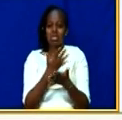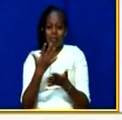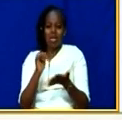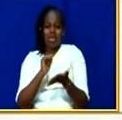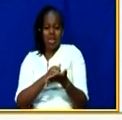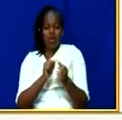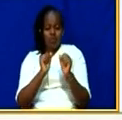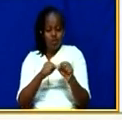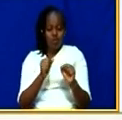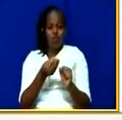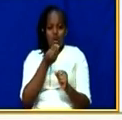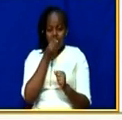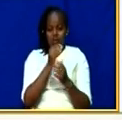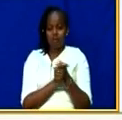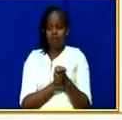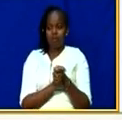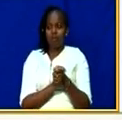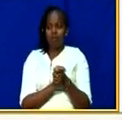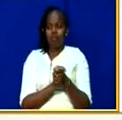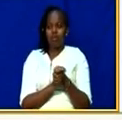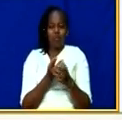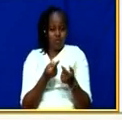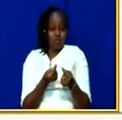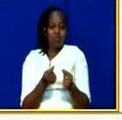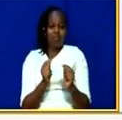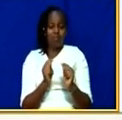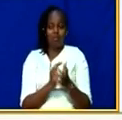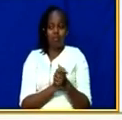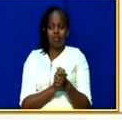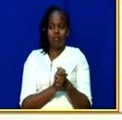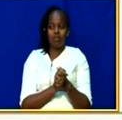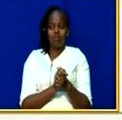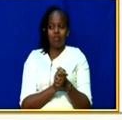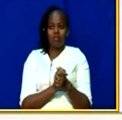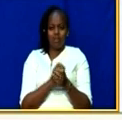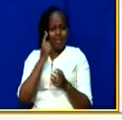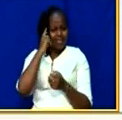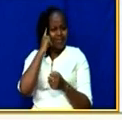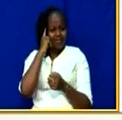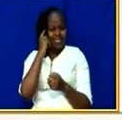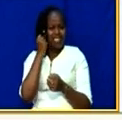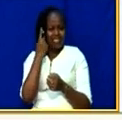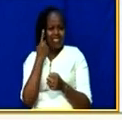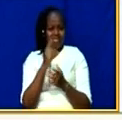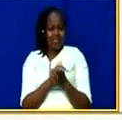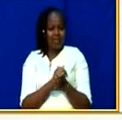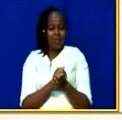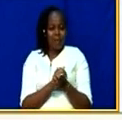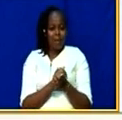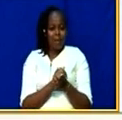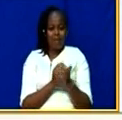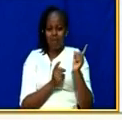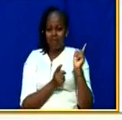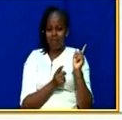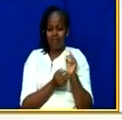eat. Yes. Okay, so let me give it another try. I think I know. What is it? That looks